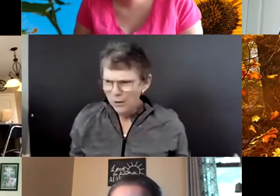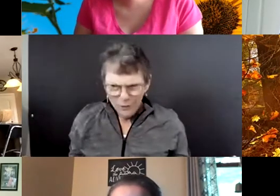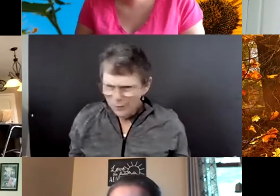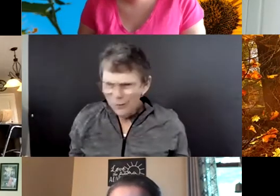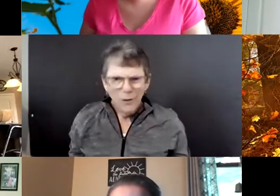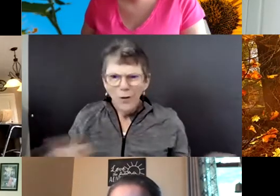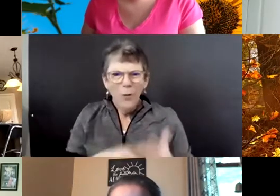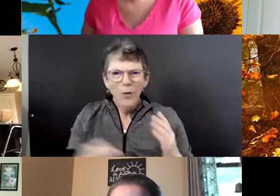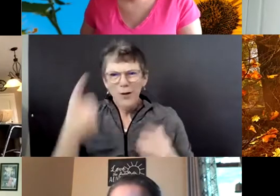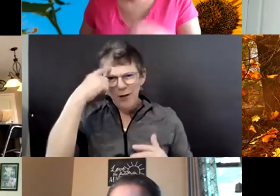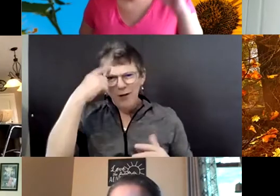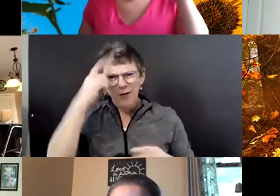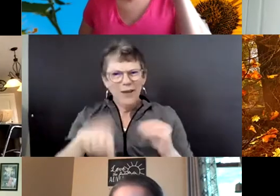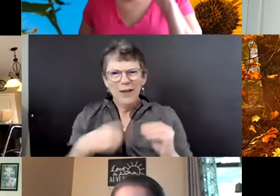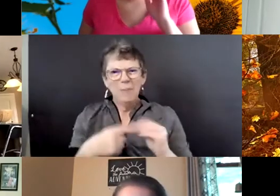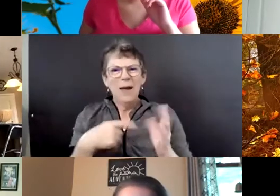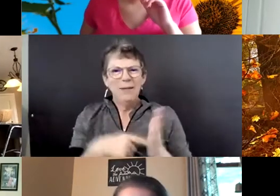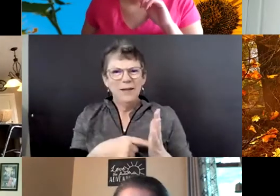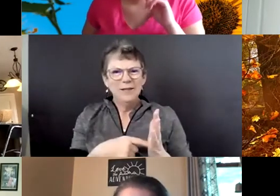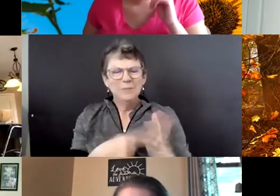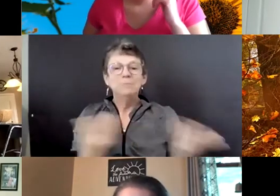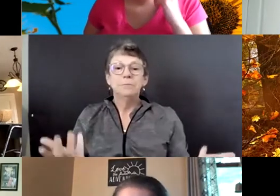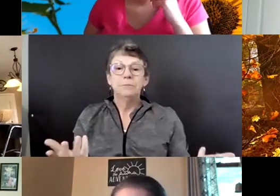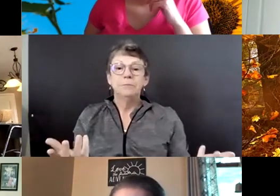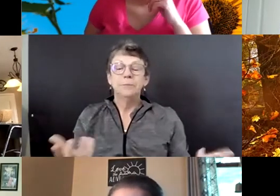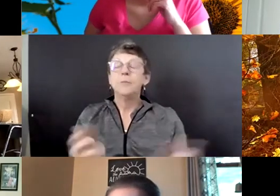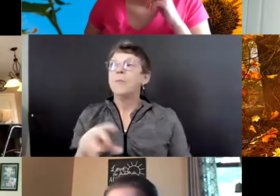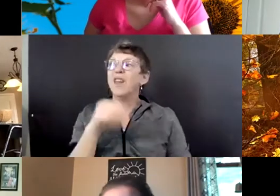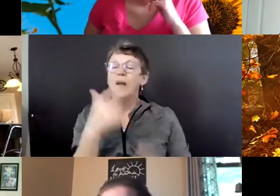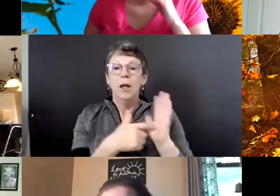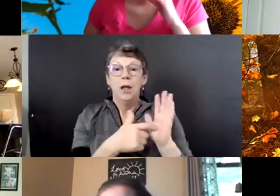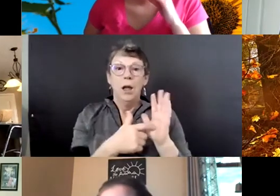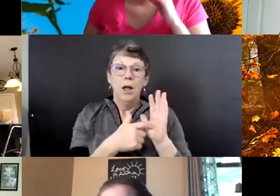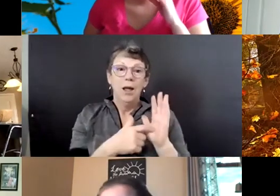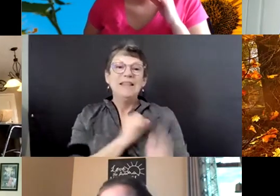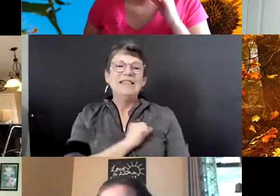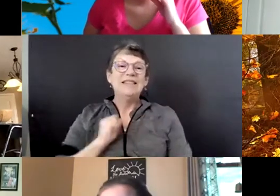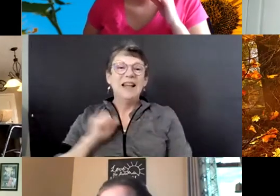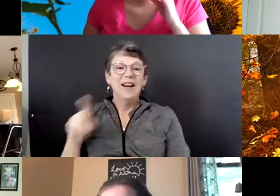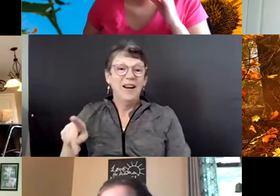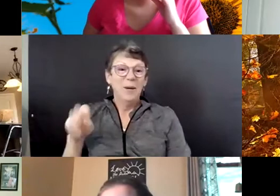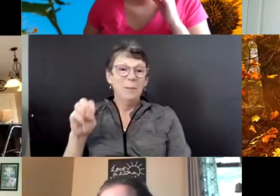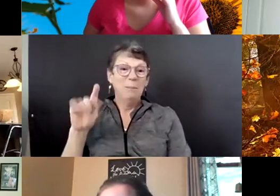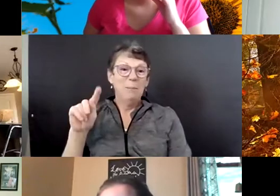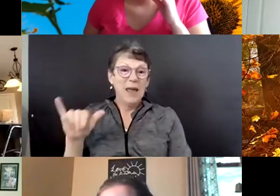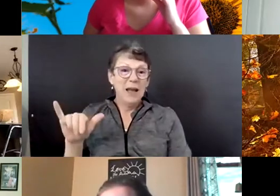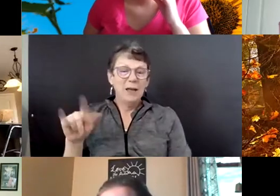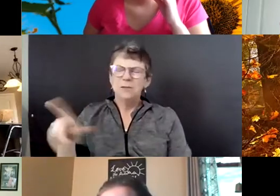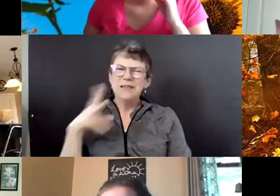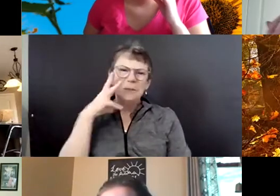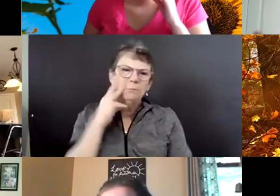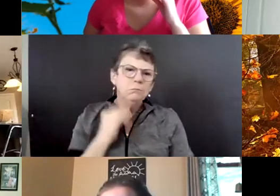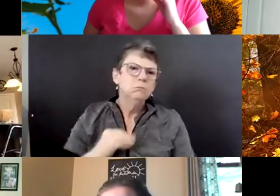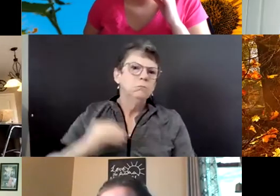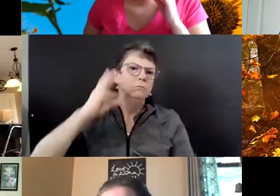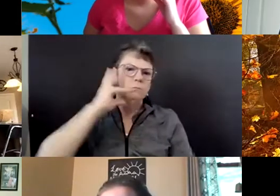this? My office mate, to give you another example, Senator Petty, she just has a wealth of experience when it comes to